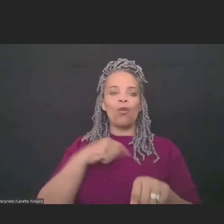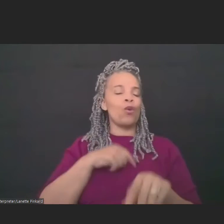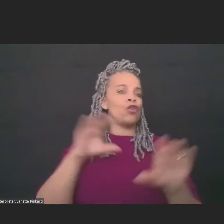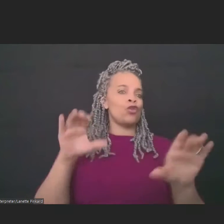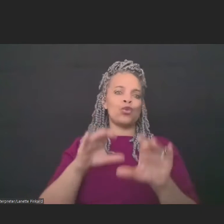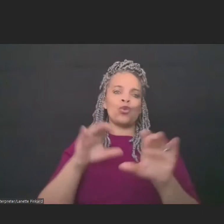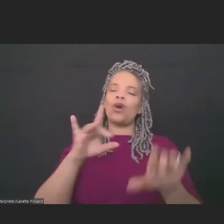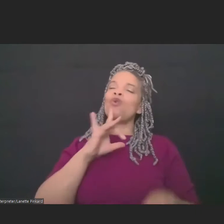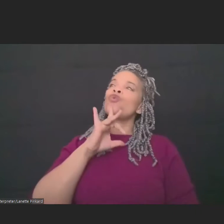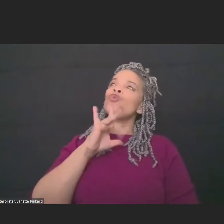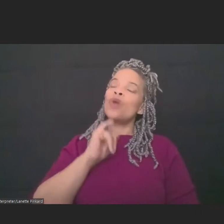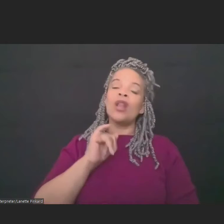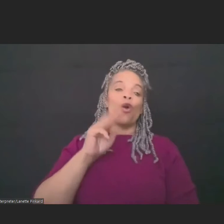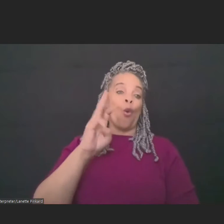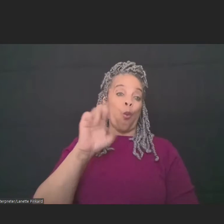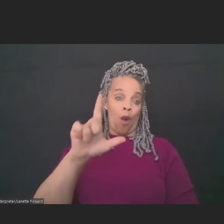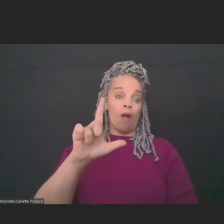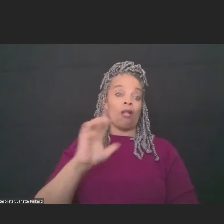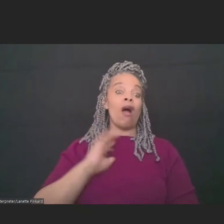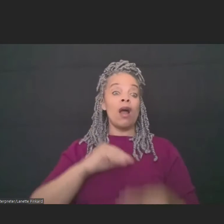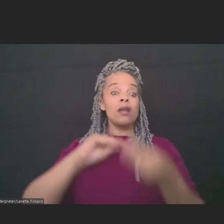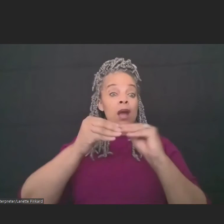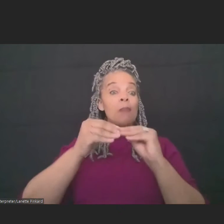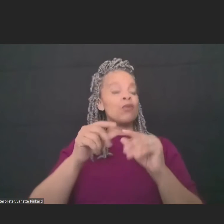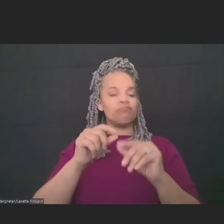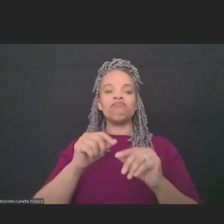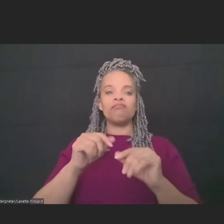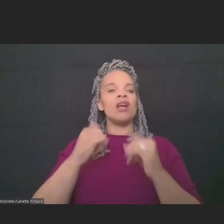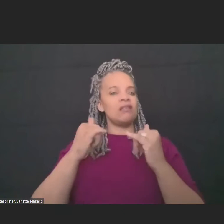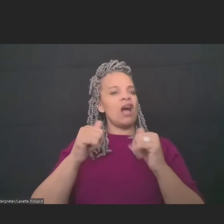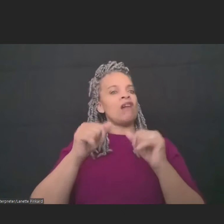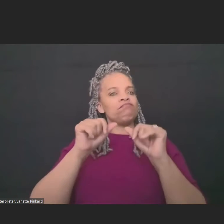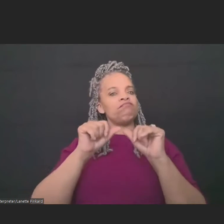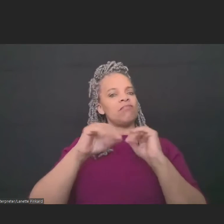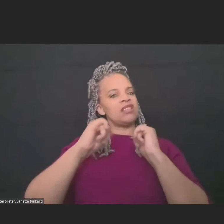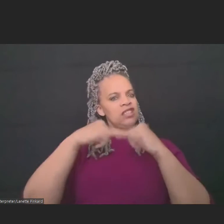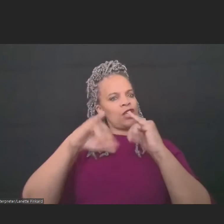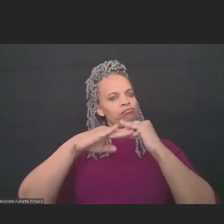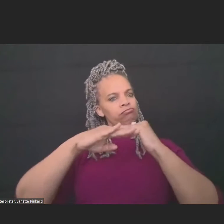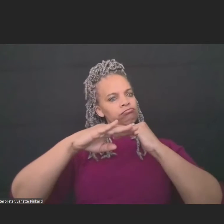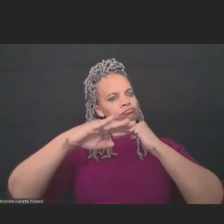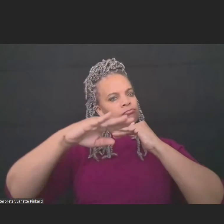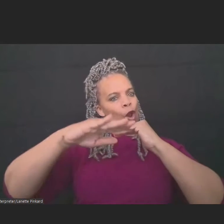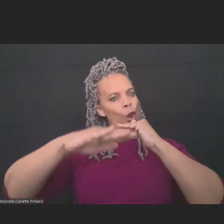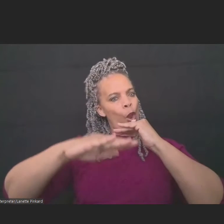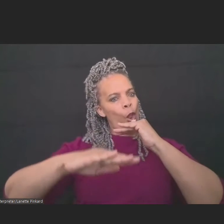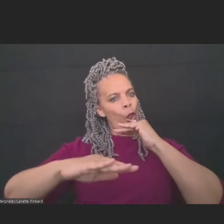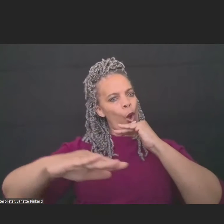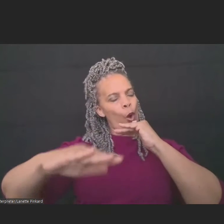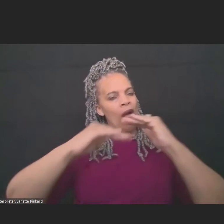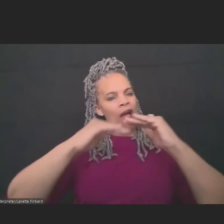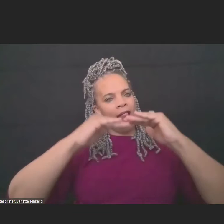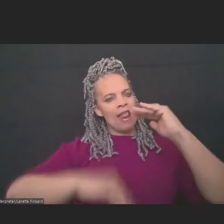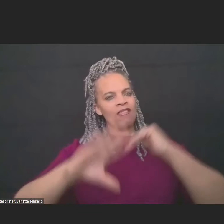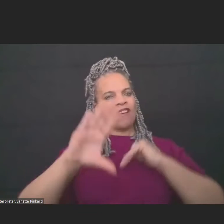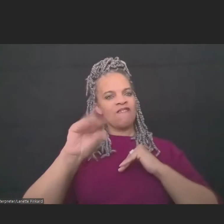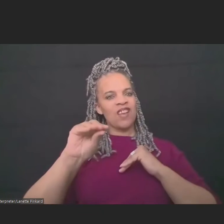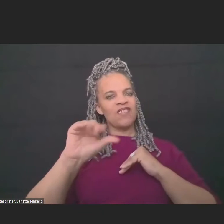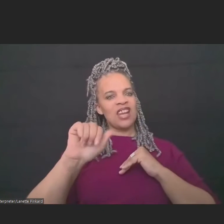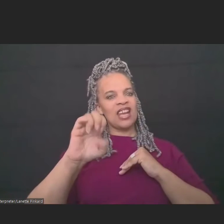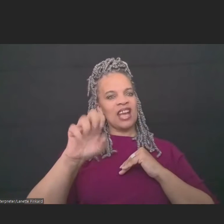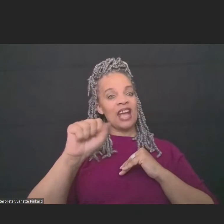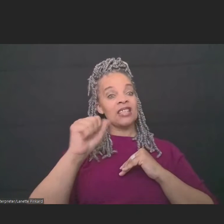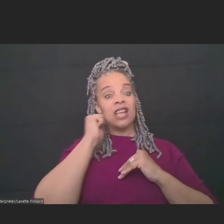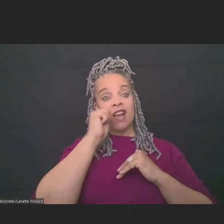really well and our numbers continue to remain low. We are averaging less than 50 cases a day. We've even